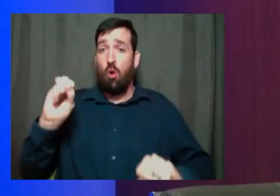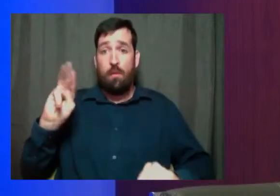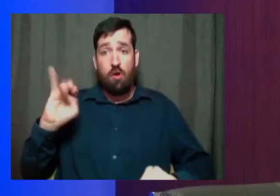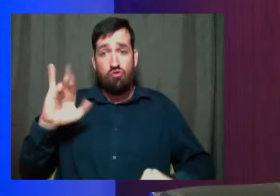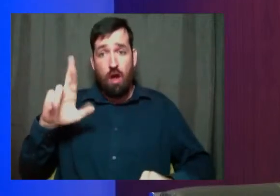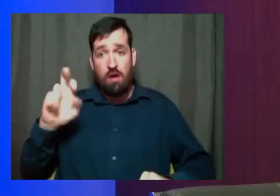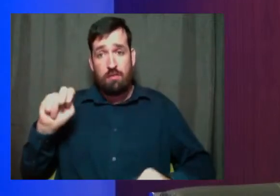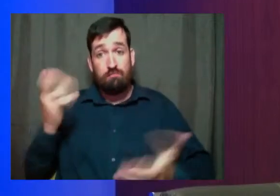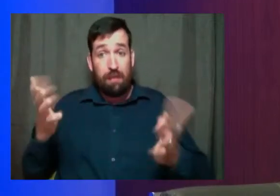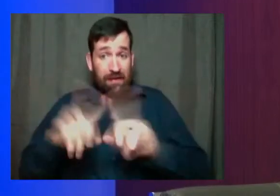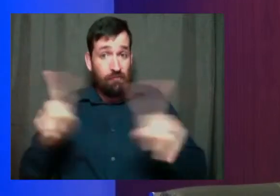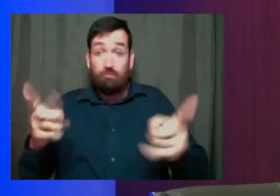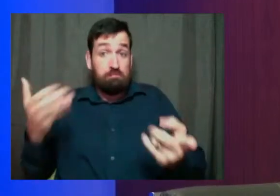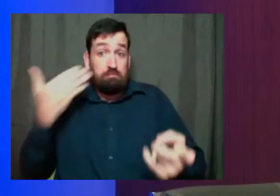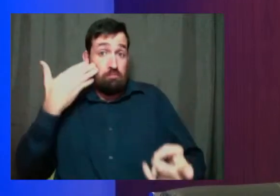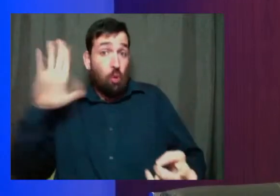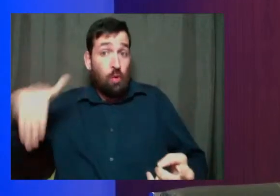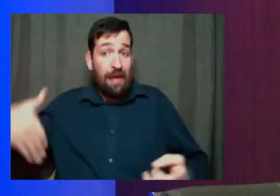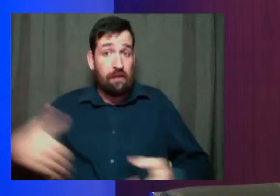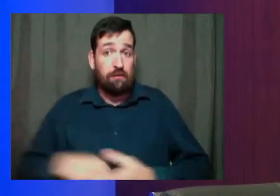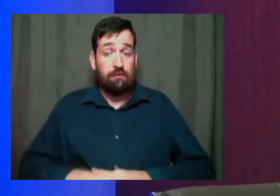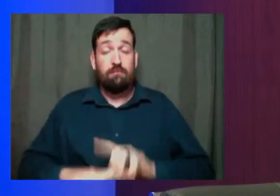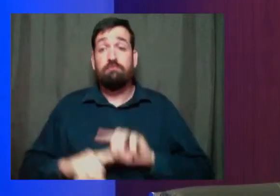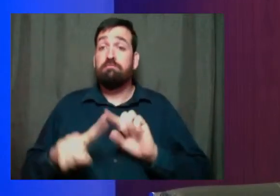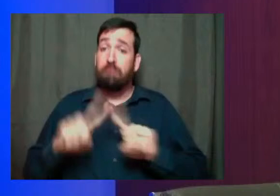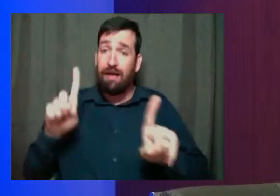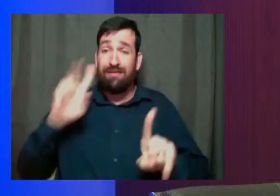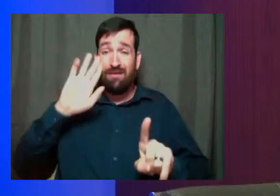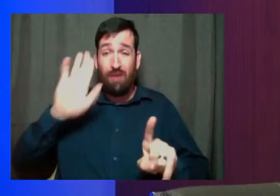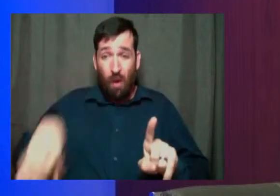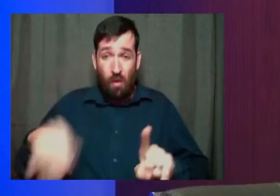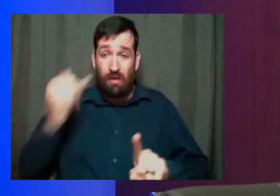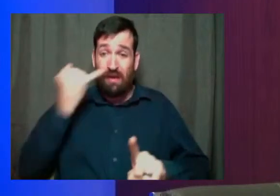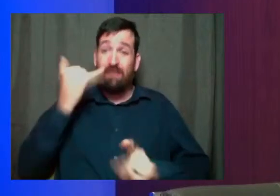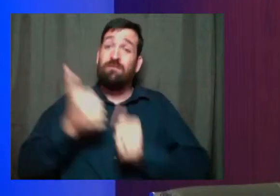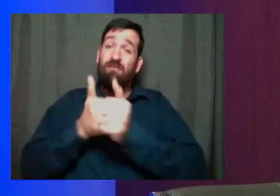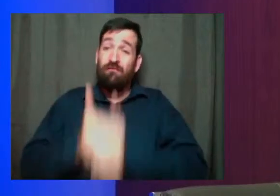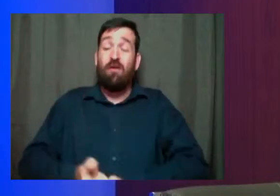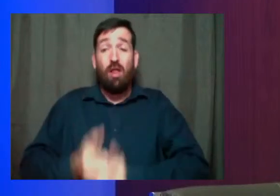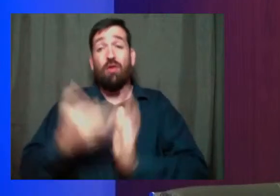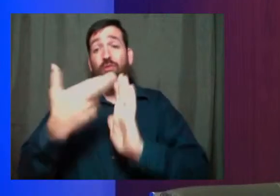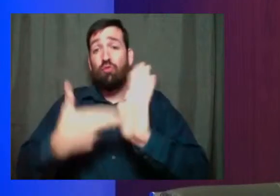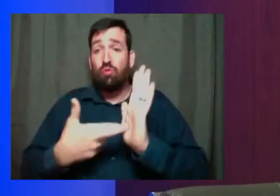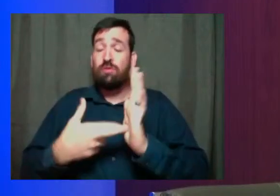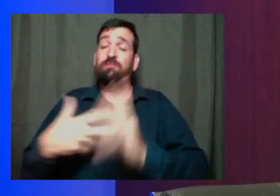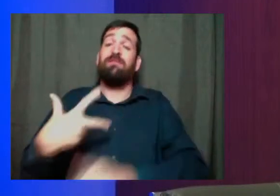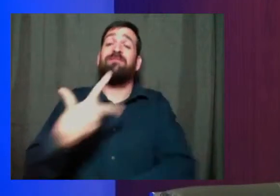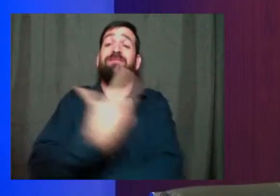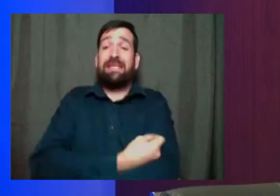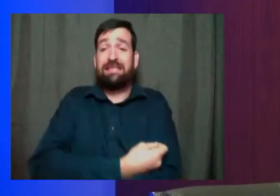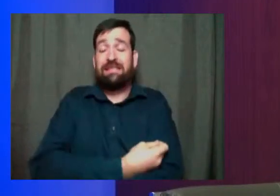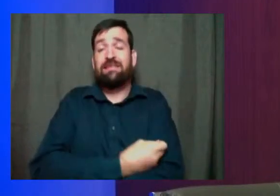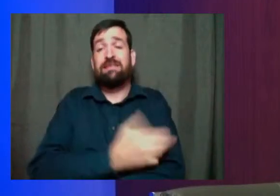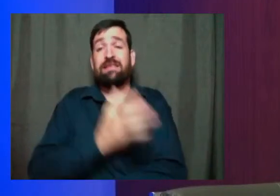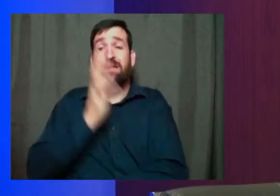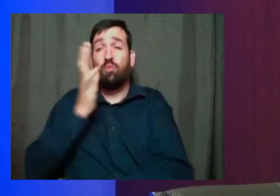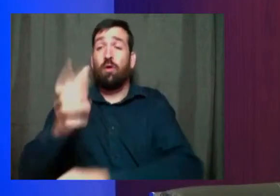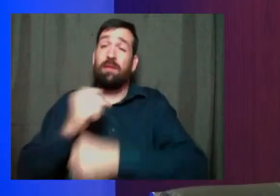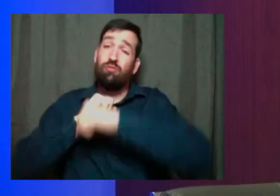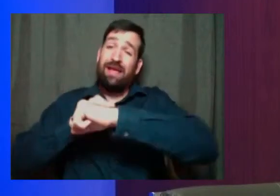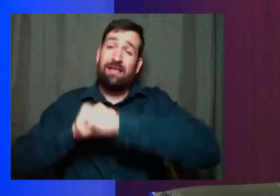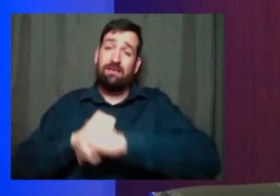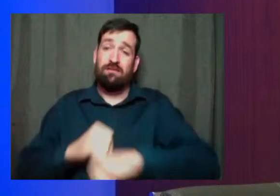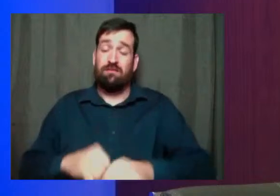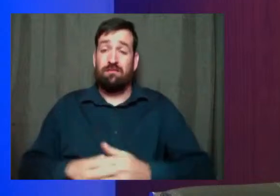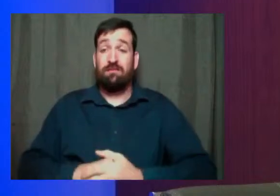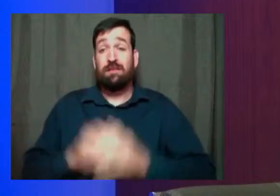don't know yet, but what we do know is that if you follow the rules and if you get a vaccine, you're going to really be protected. And the odds are it'll take